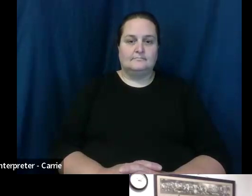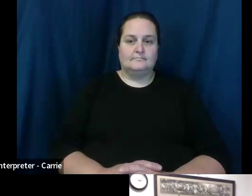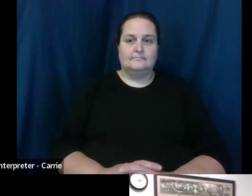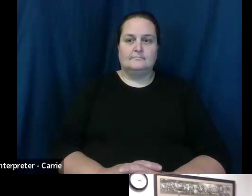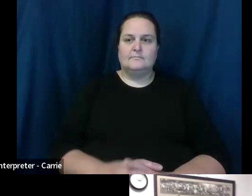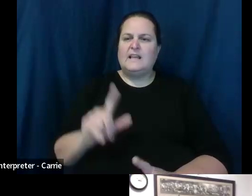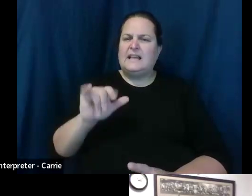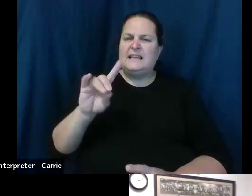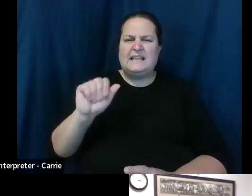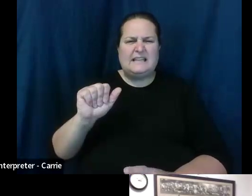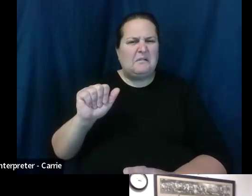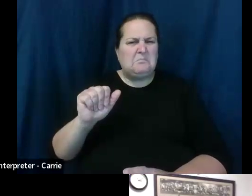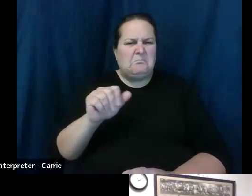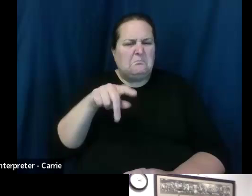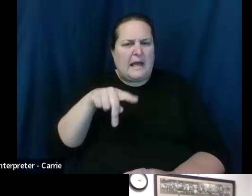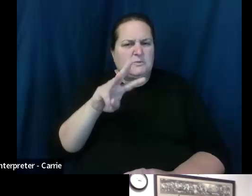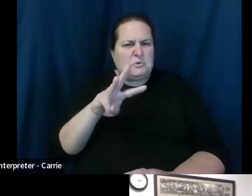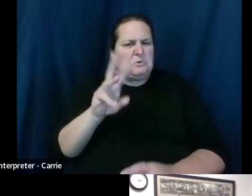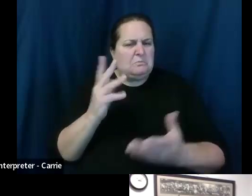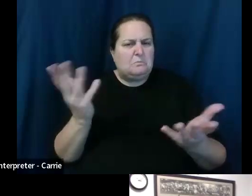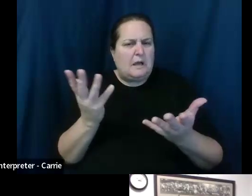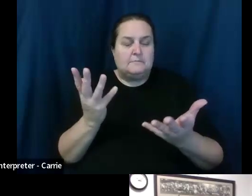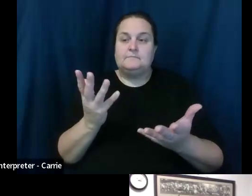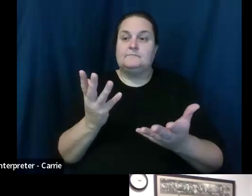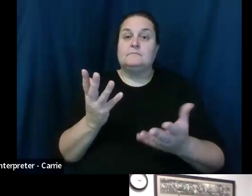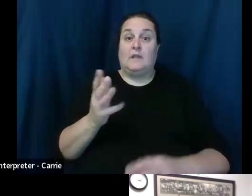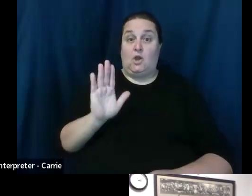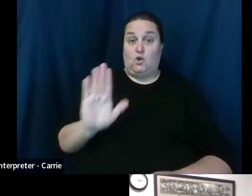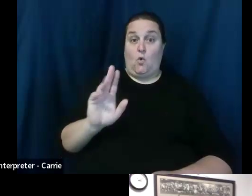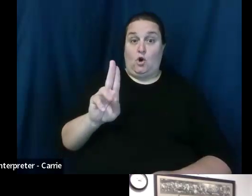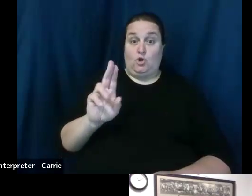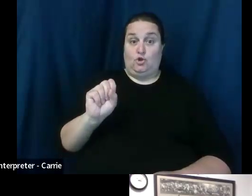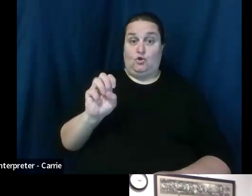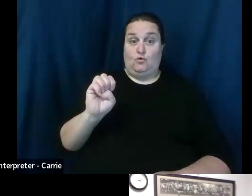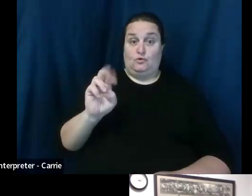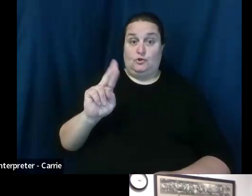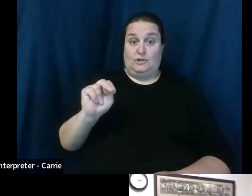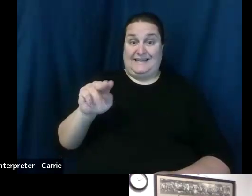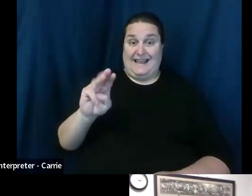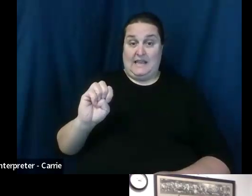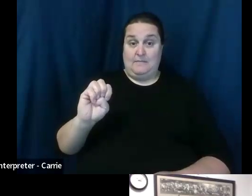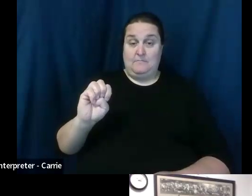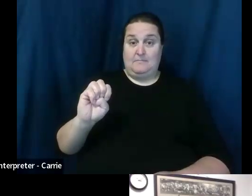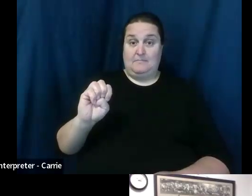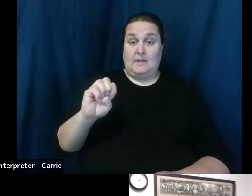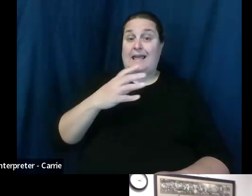What do you use for password? Password will be the same as the username. Oh, thank you.